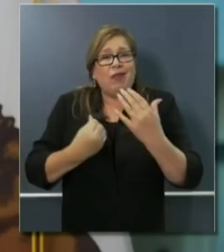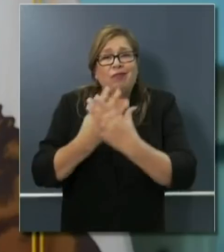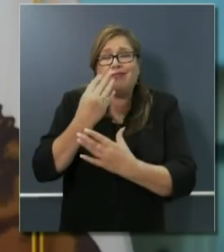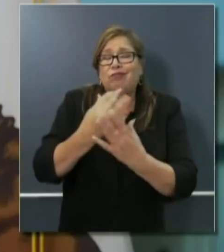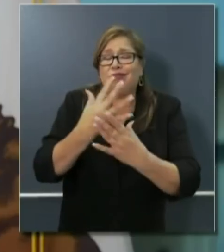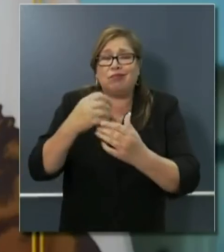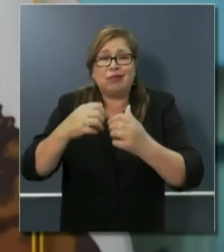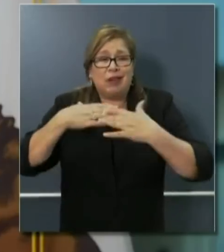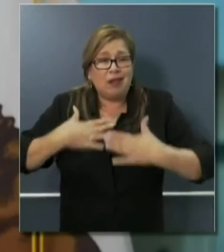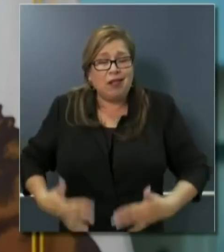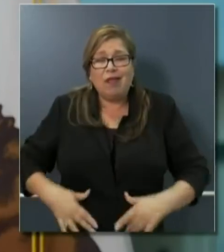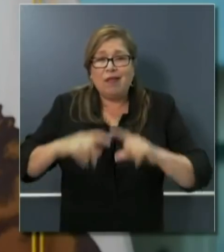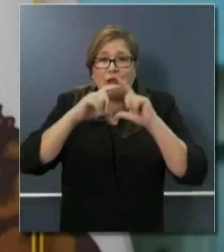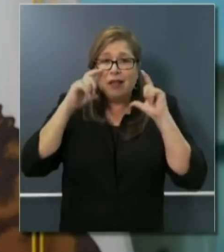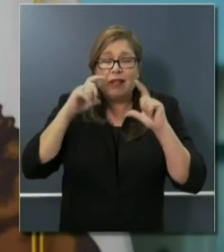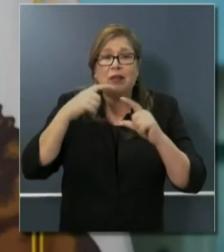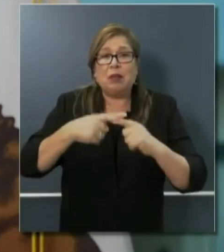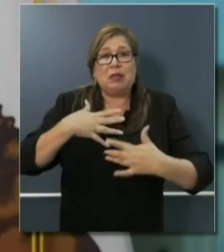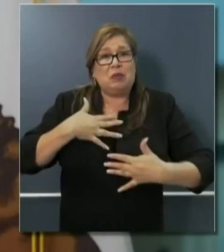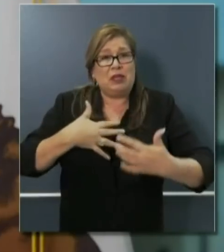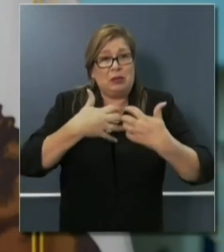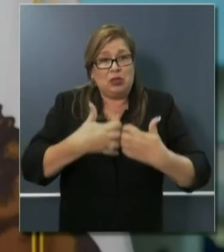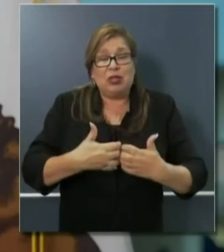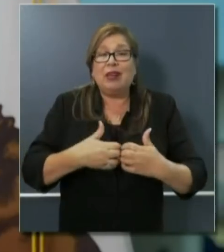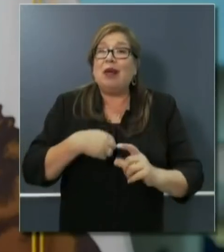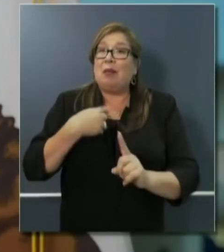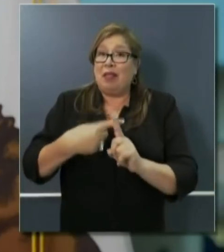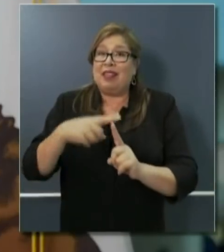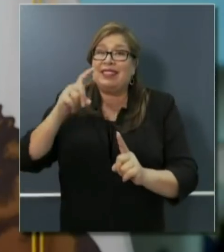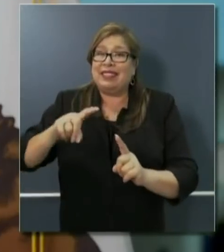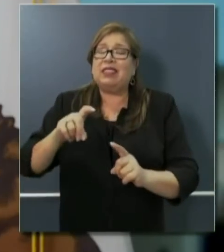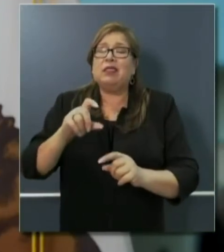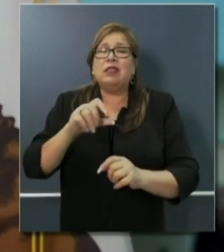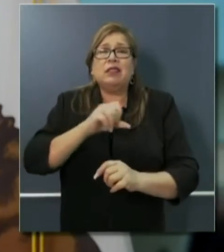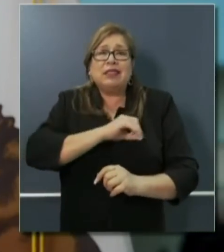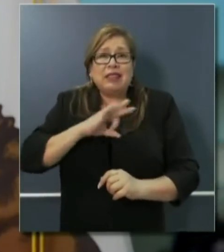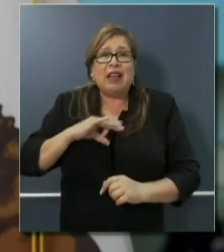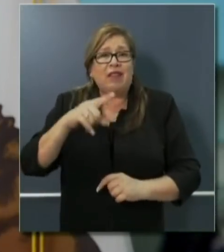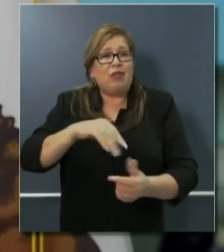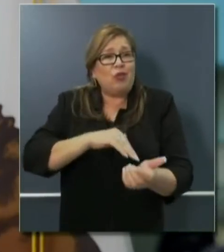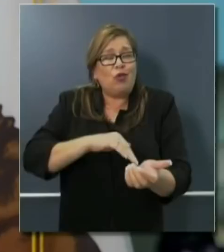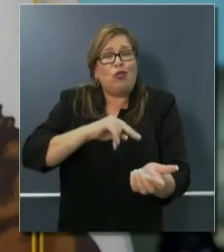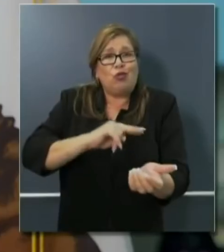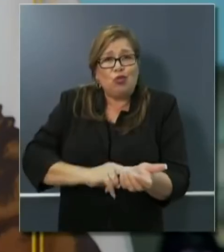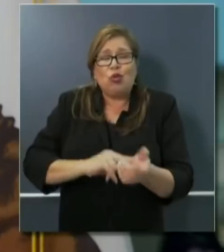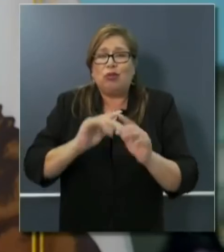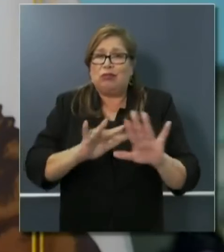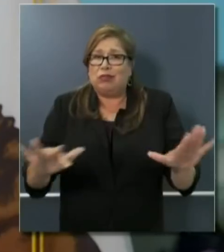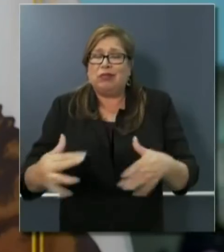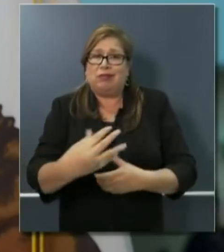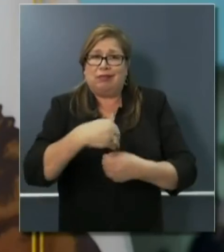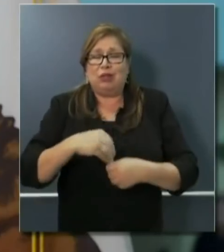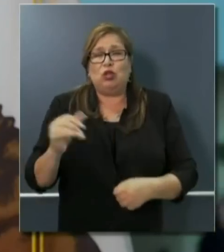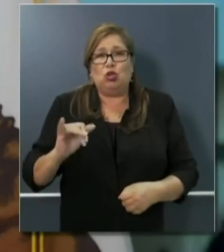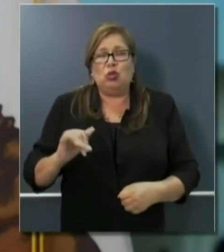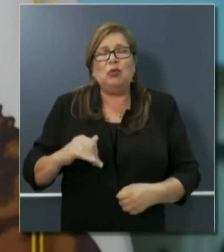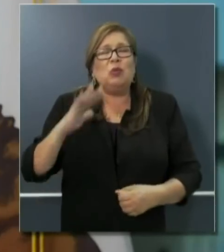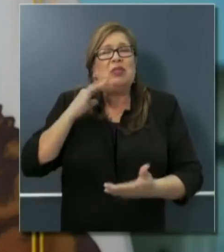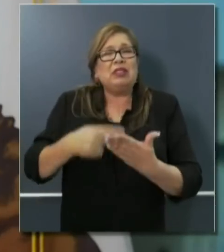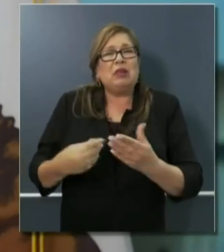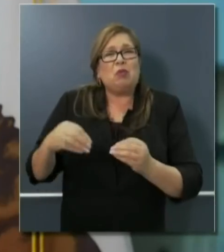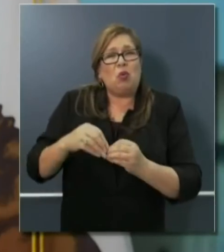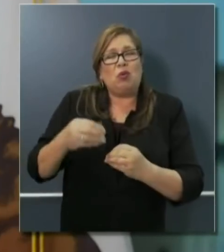ventilators, and of course, personnel, people. I'll talk more about that in a moment. So today I want to go